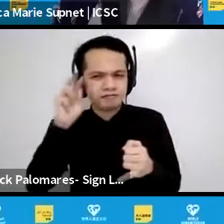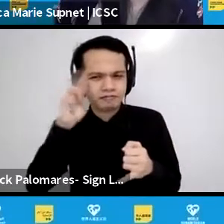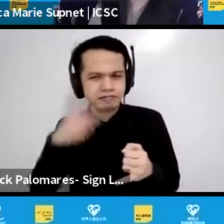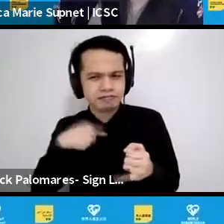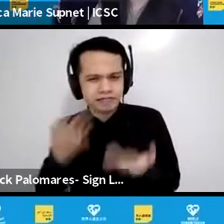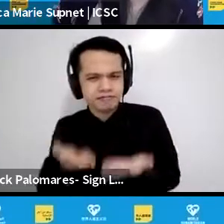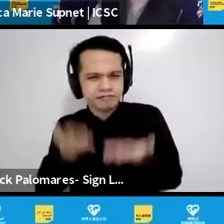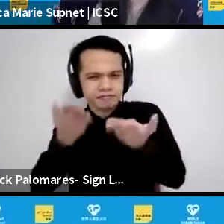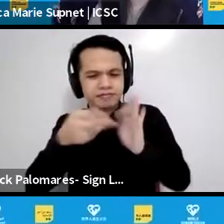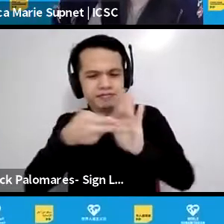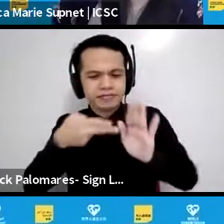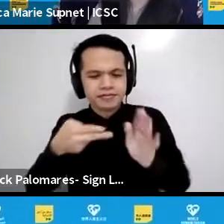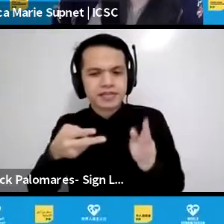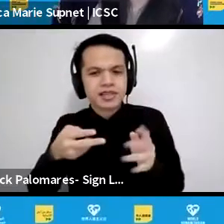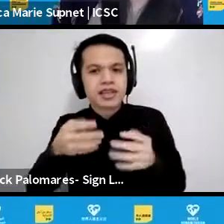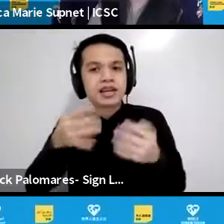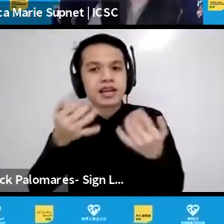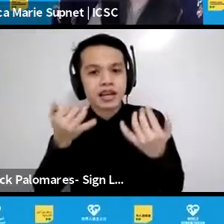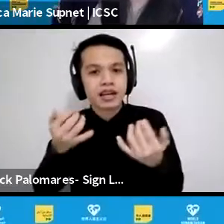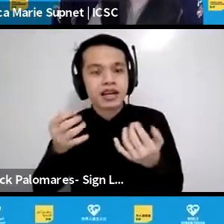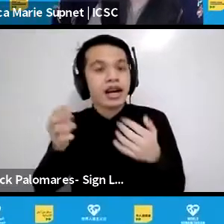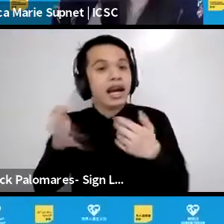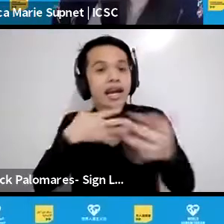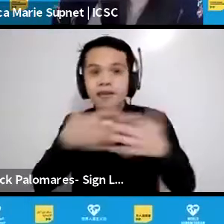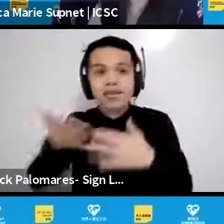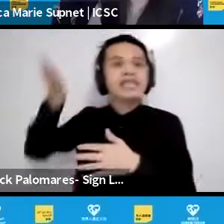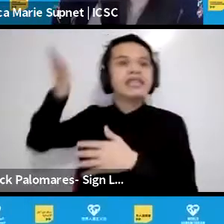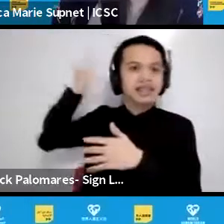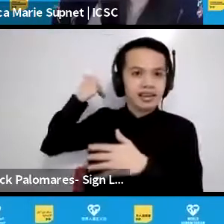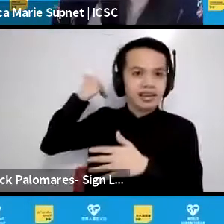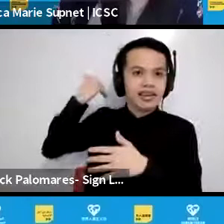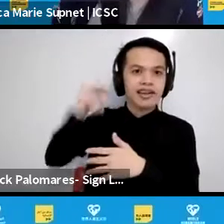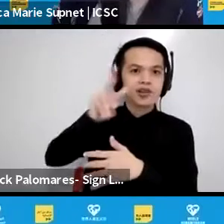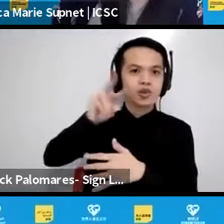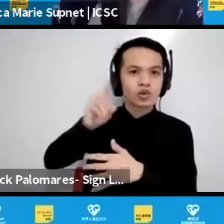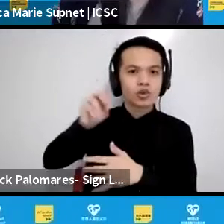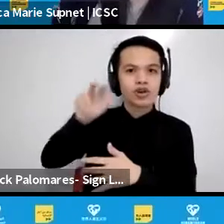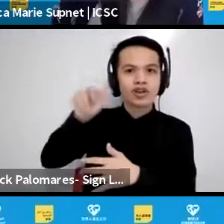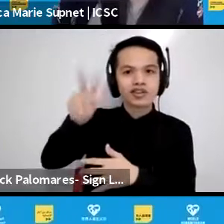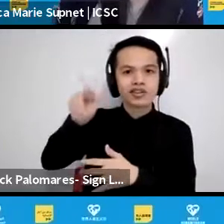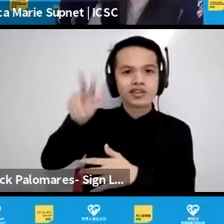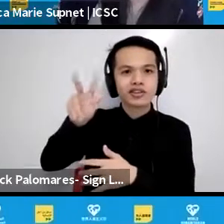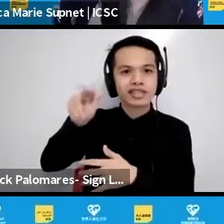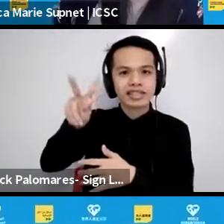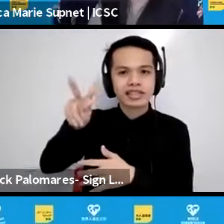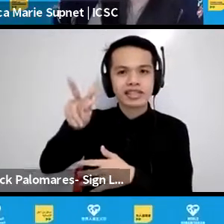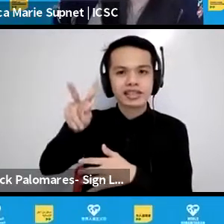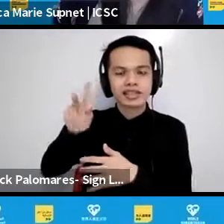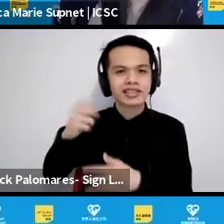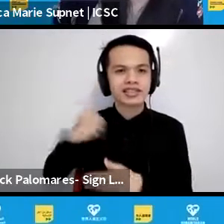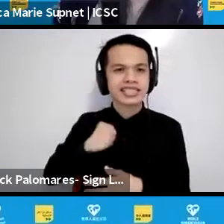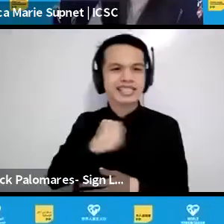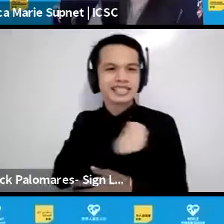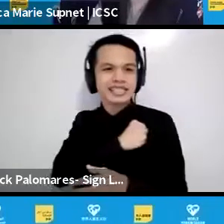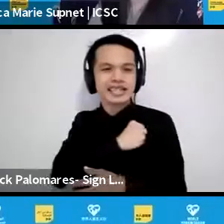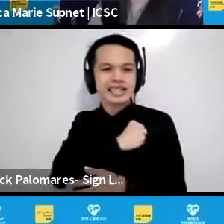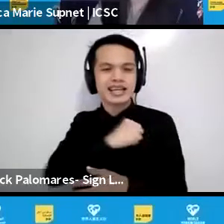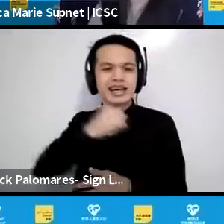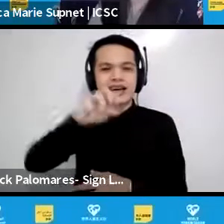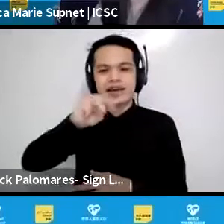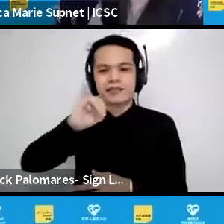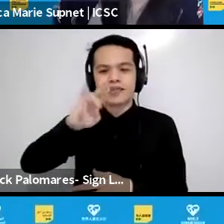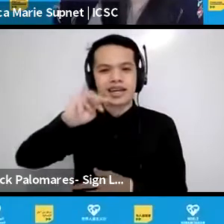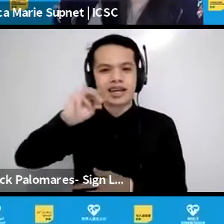well, as early as 2013, the late Senator Miriam